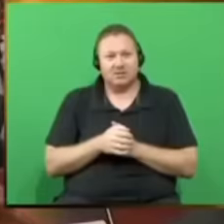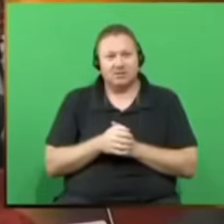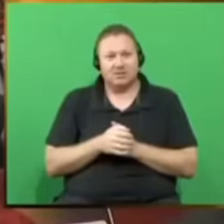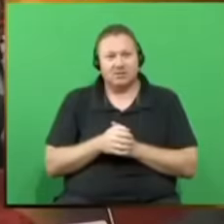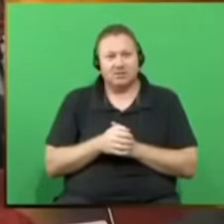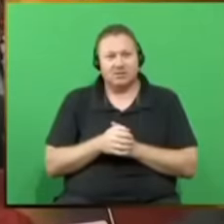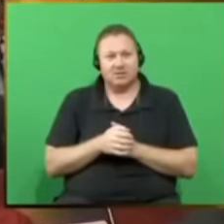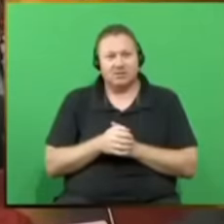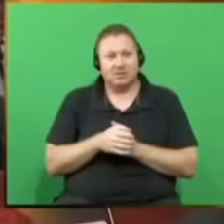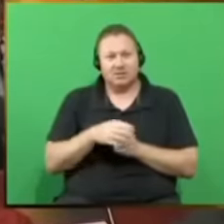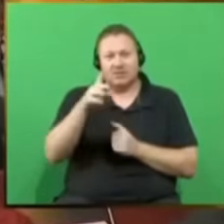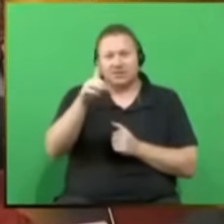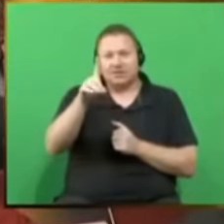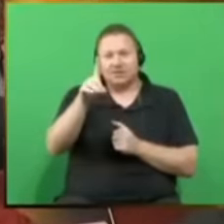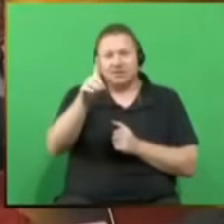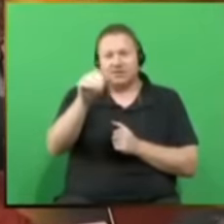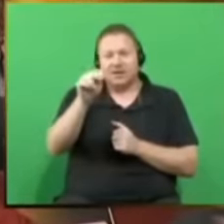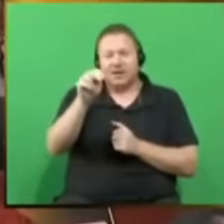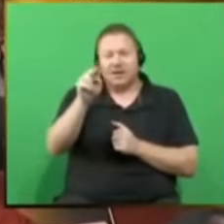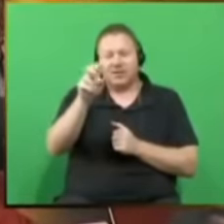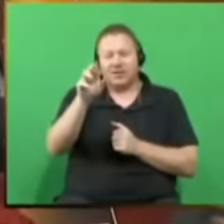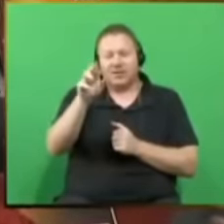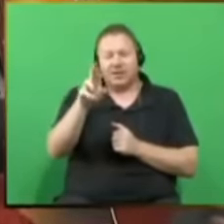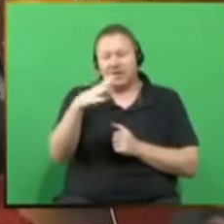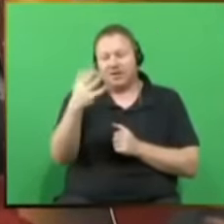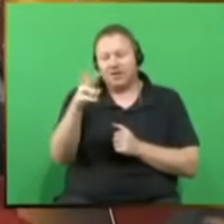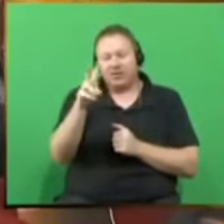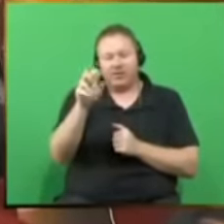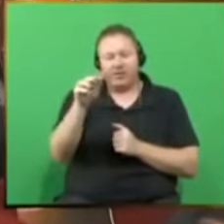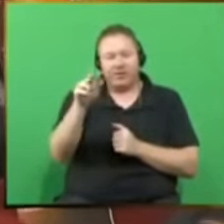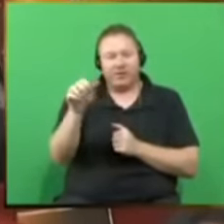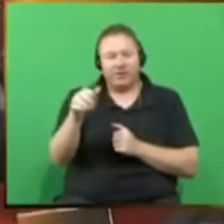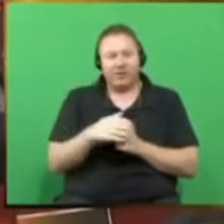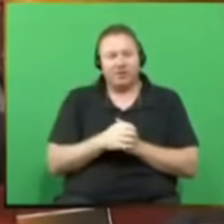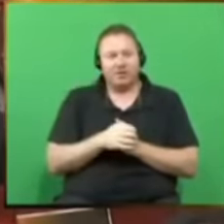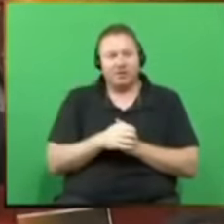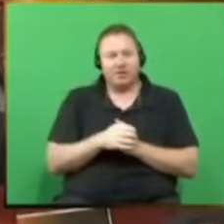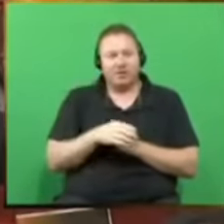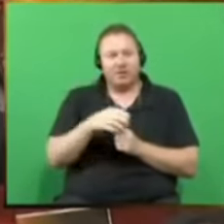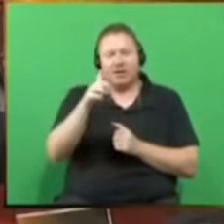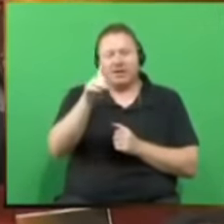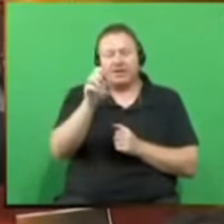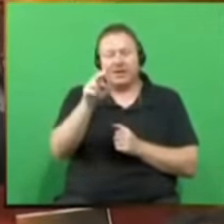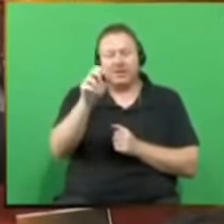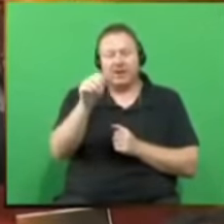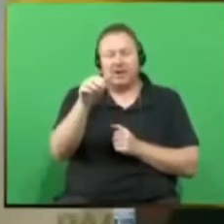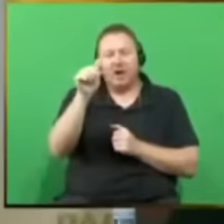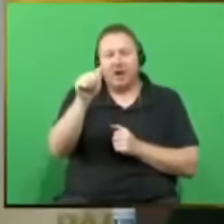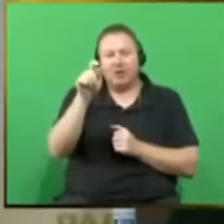Mr. Denver Windvogel and Mr. Denver Atunis.